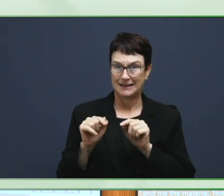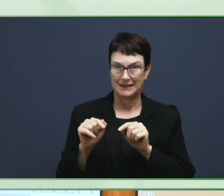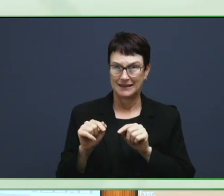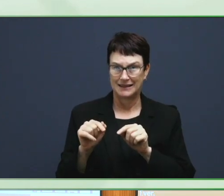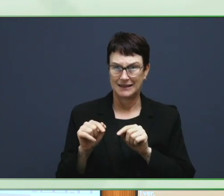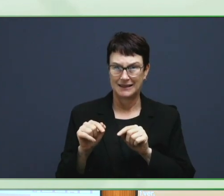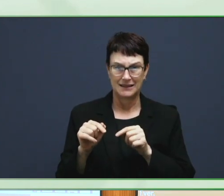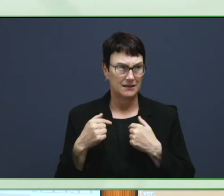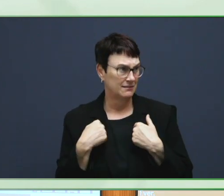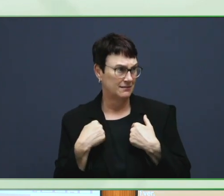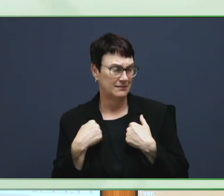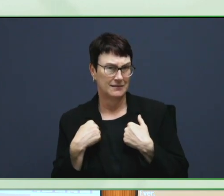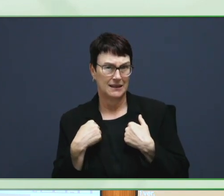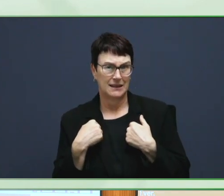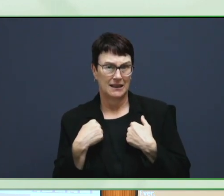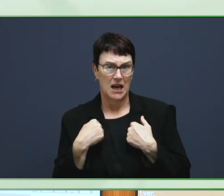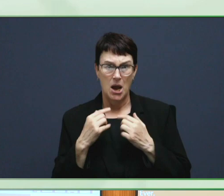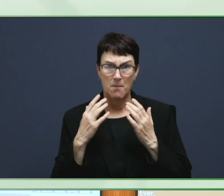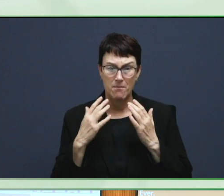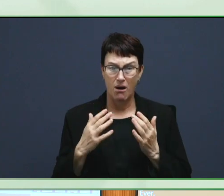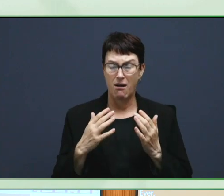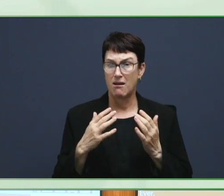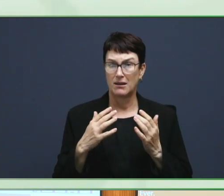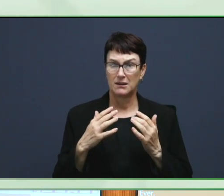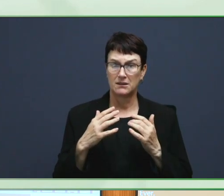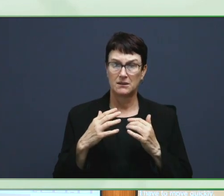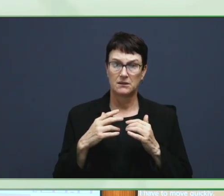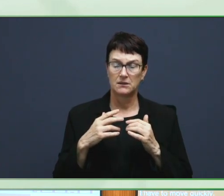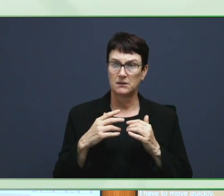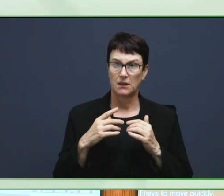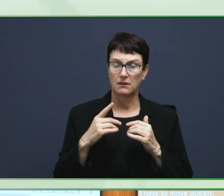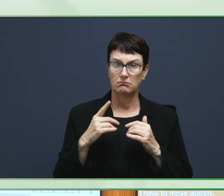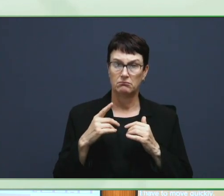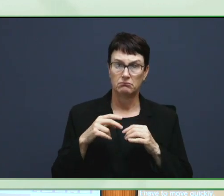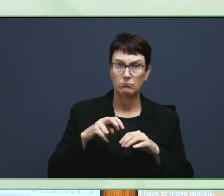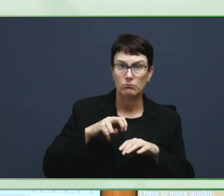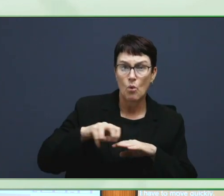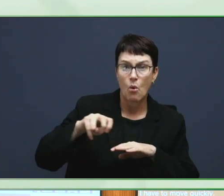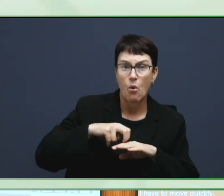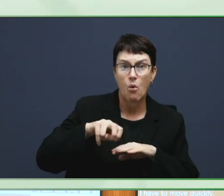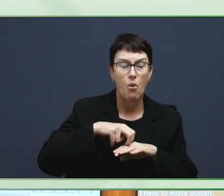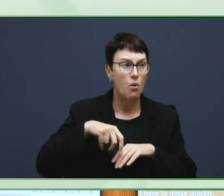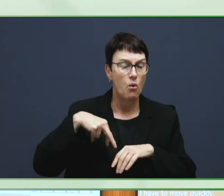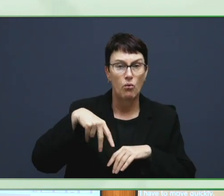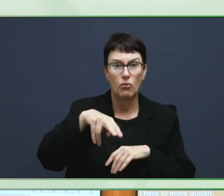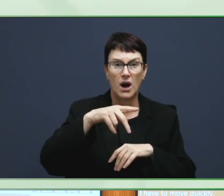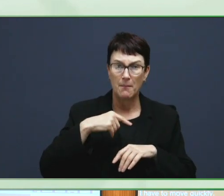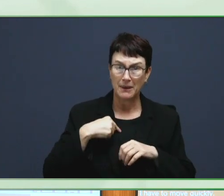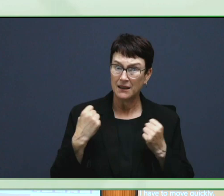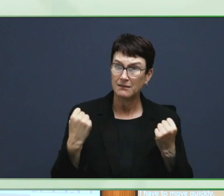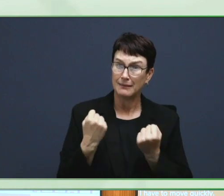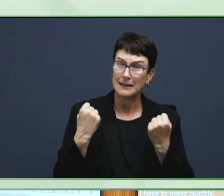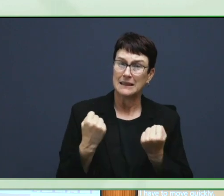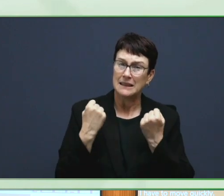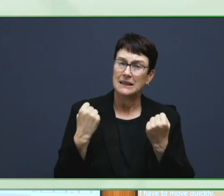move quickly to have my qualifications